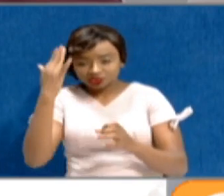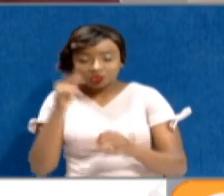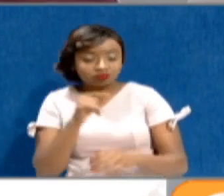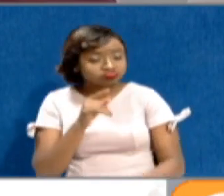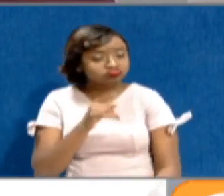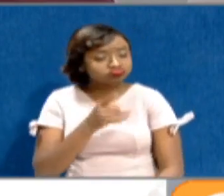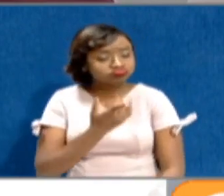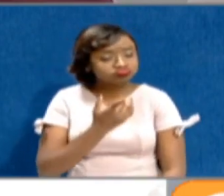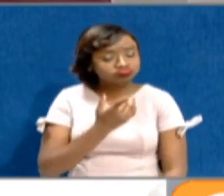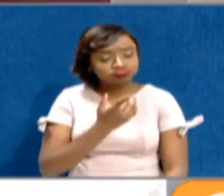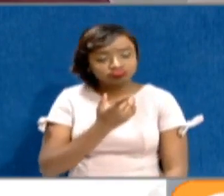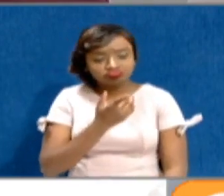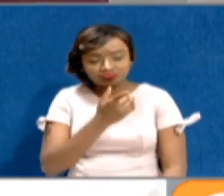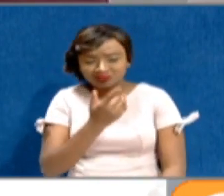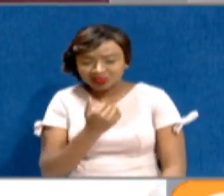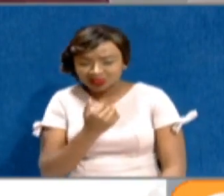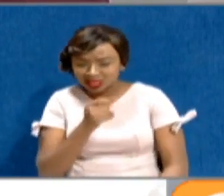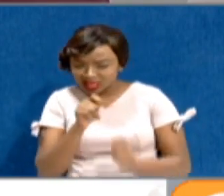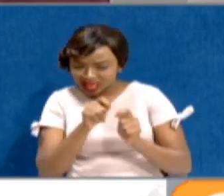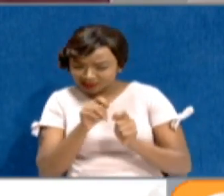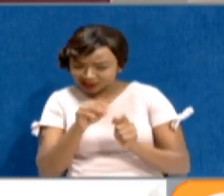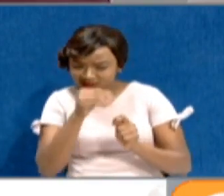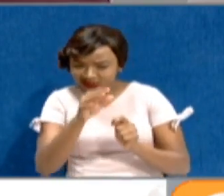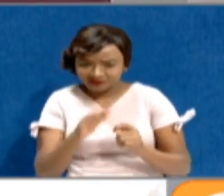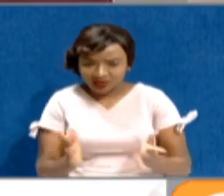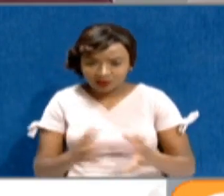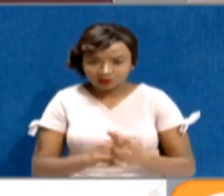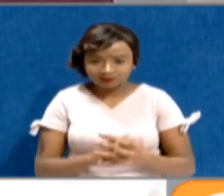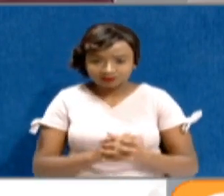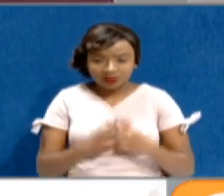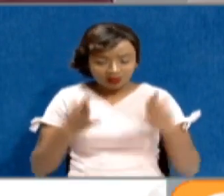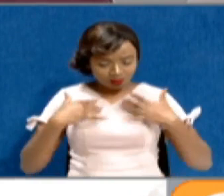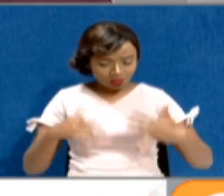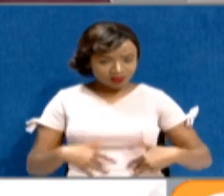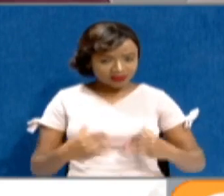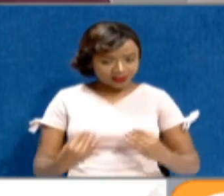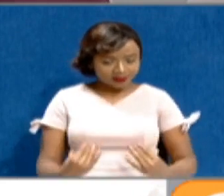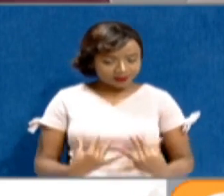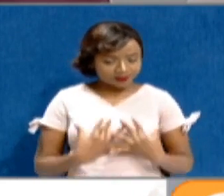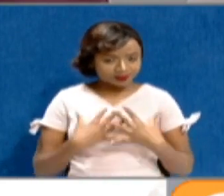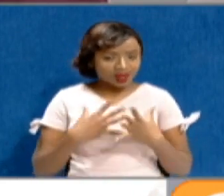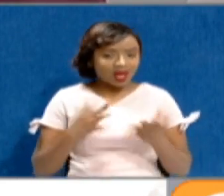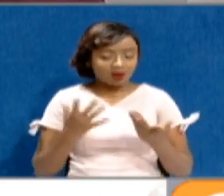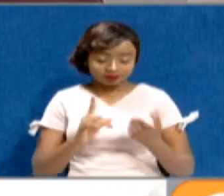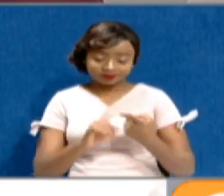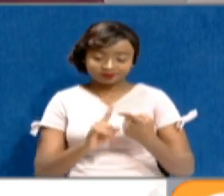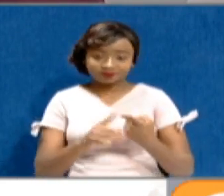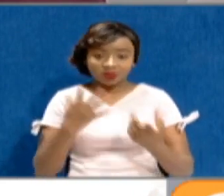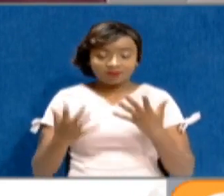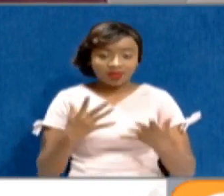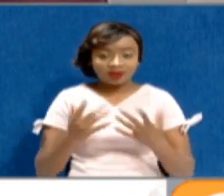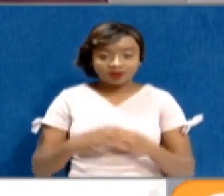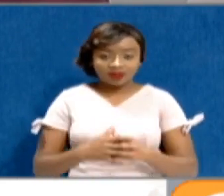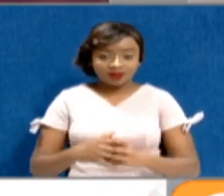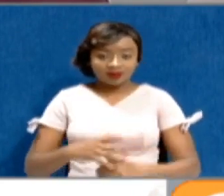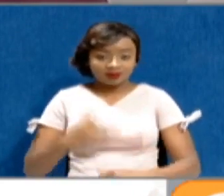in phase 2 is the route of administration. So how does this drug get into the body? It could be a number of ways.